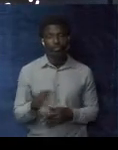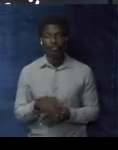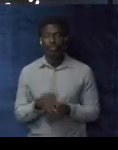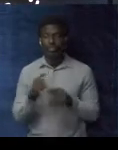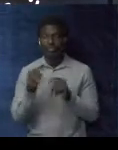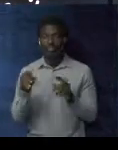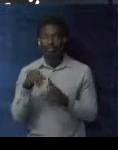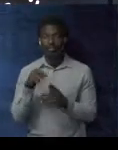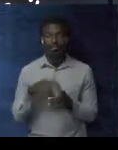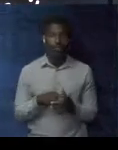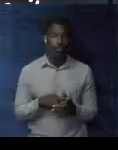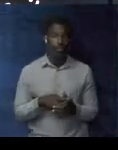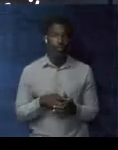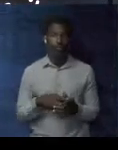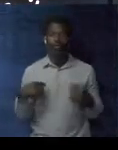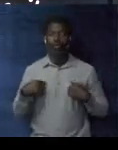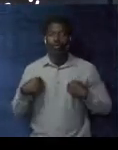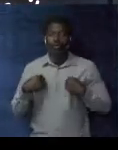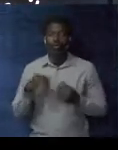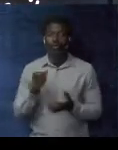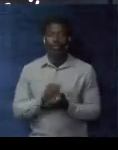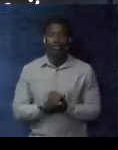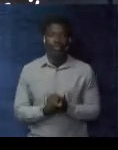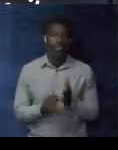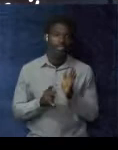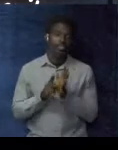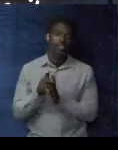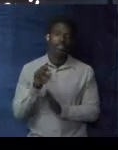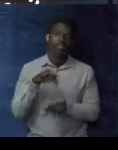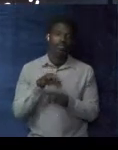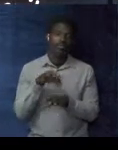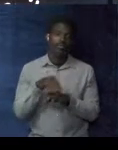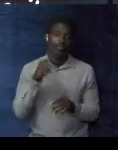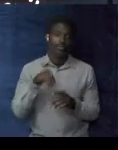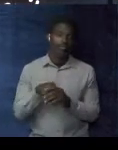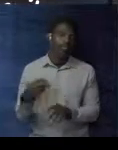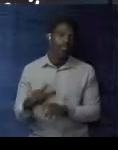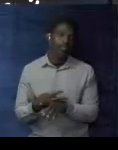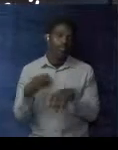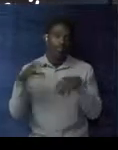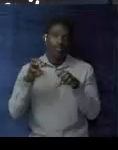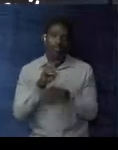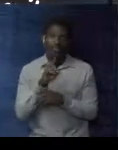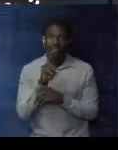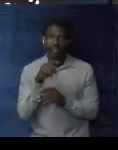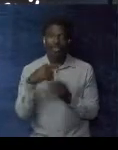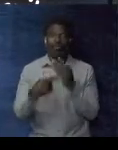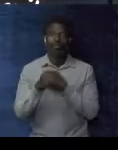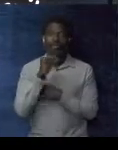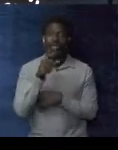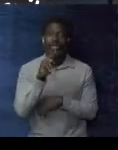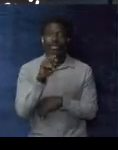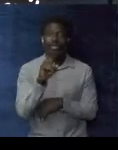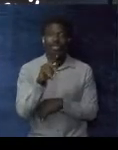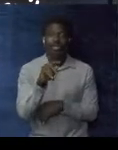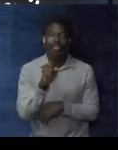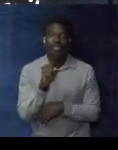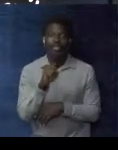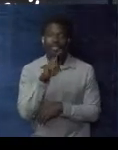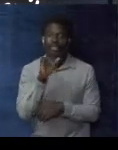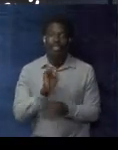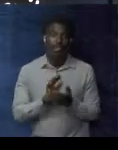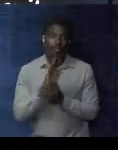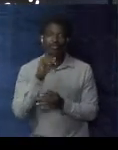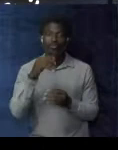table? Or is it a piece of fabric that keeps out mosquito in the mathematics class? What are